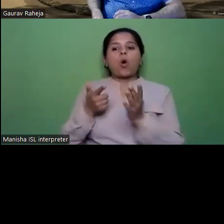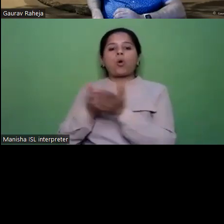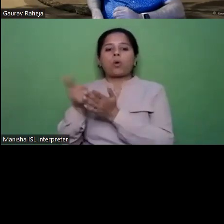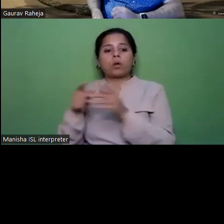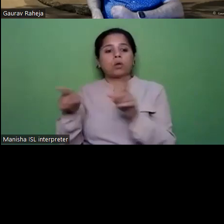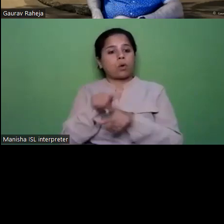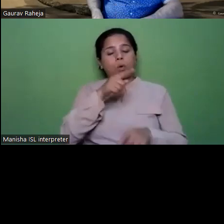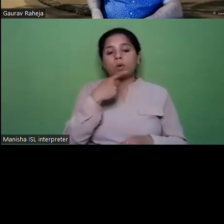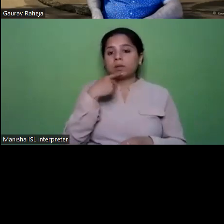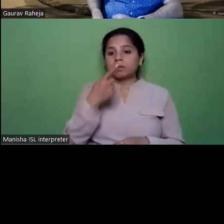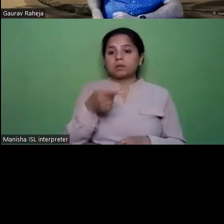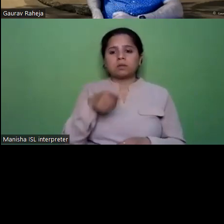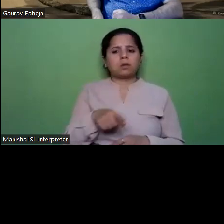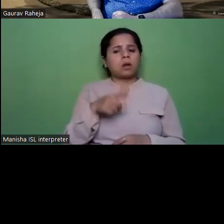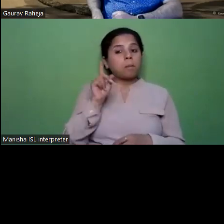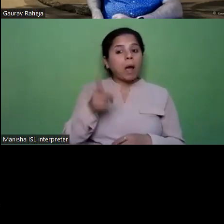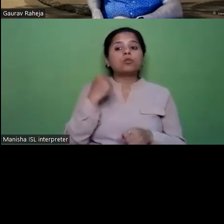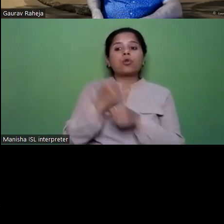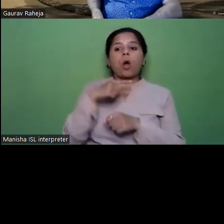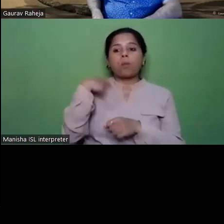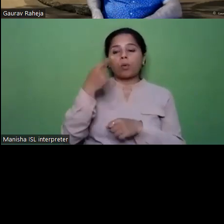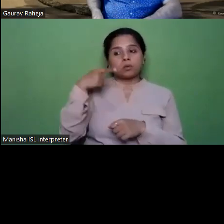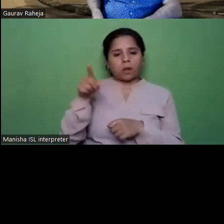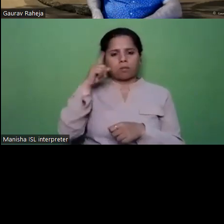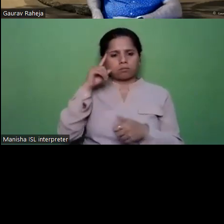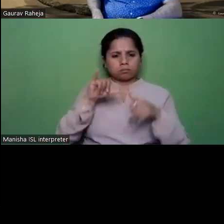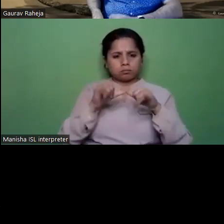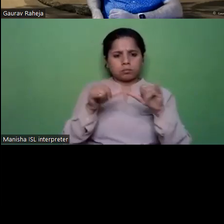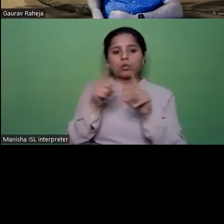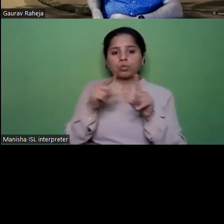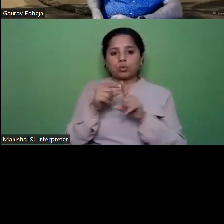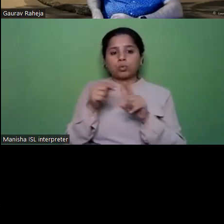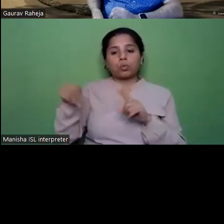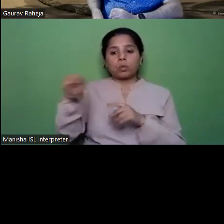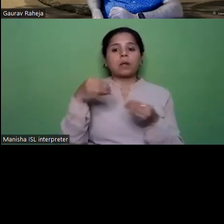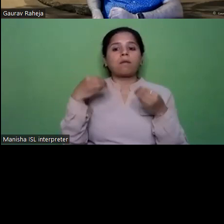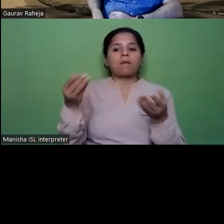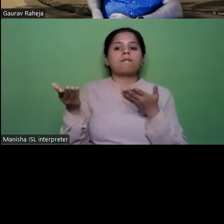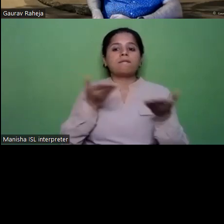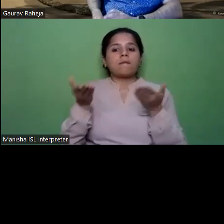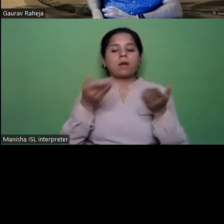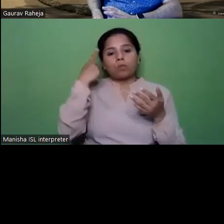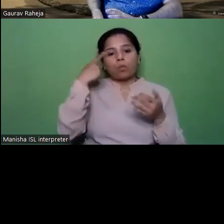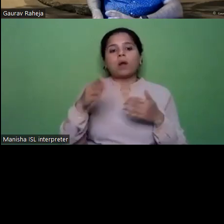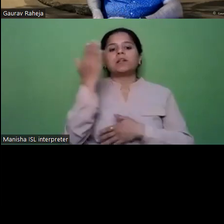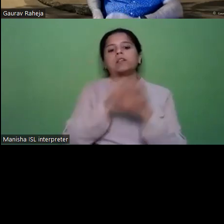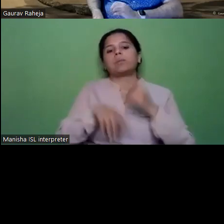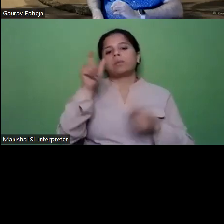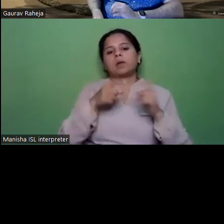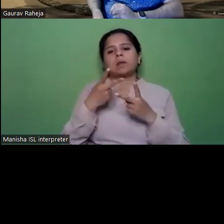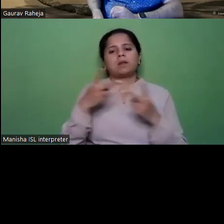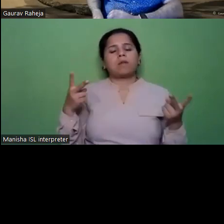says that appropriate governments shall take measures to provide facilities for persons with disabilities at various